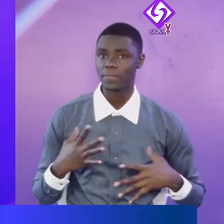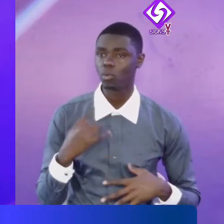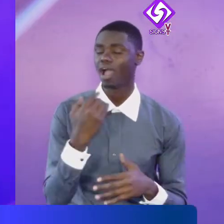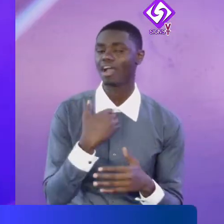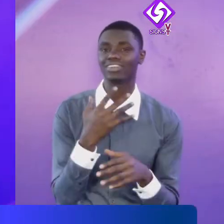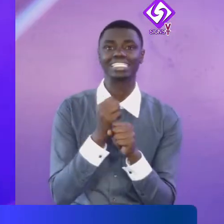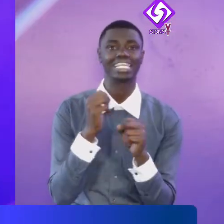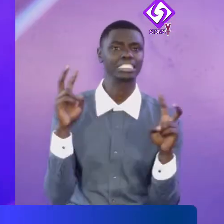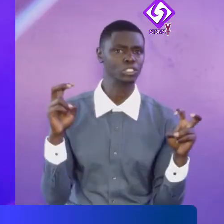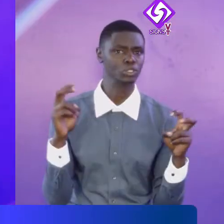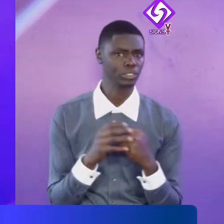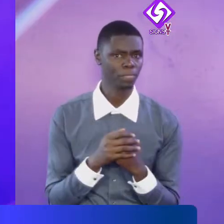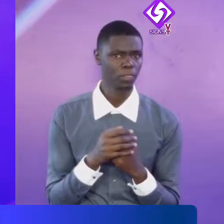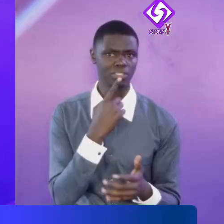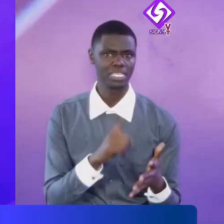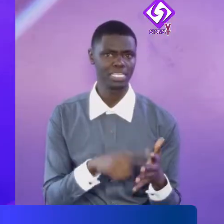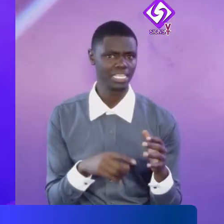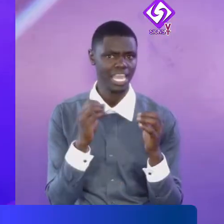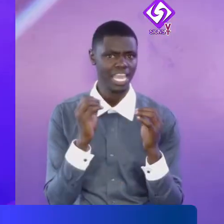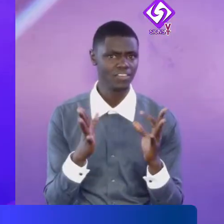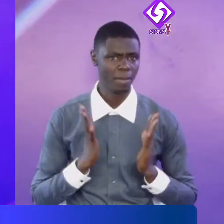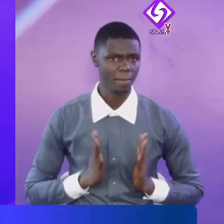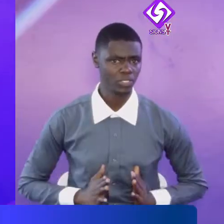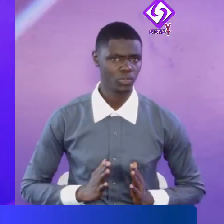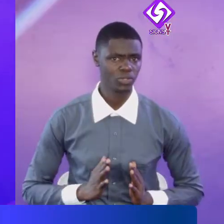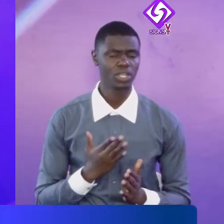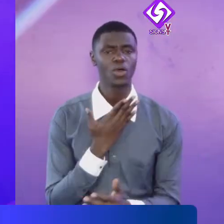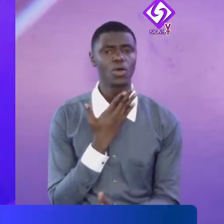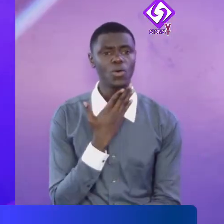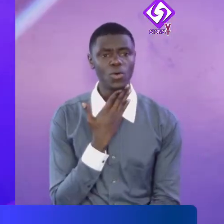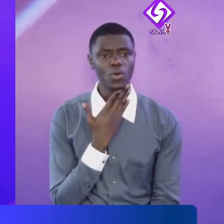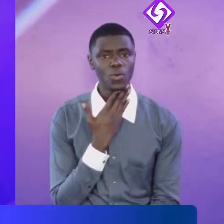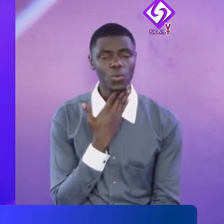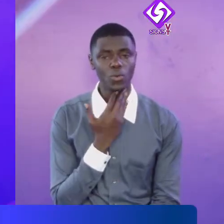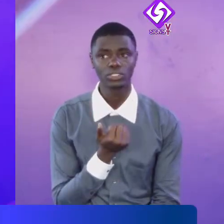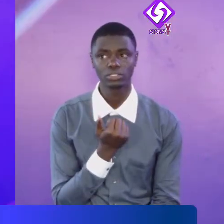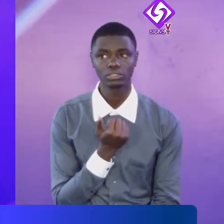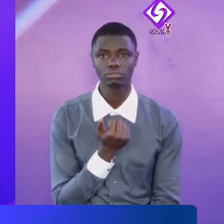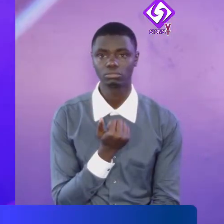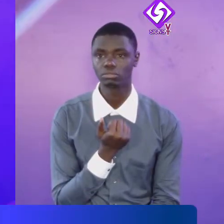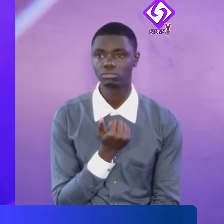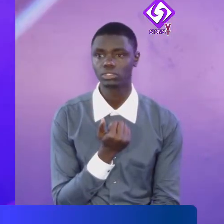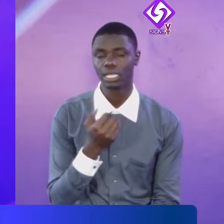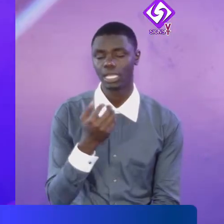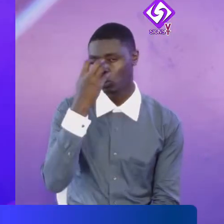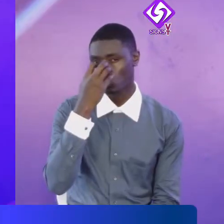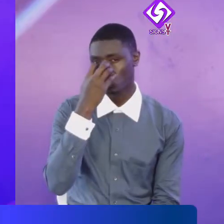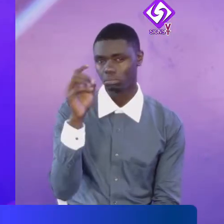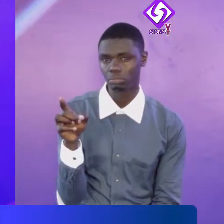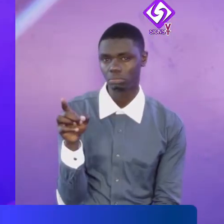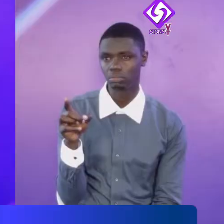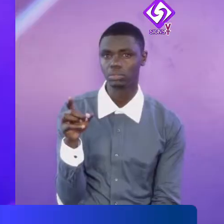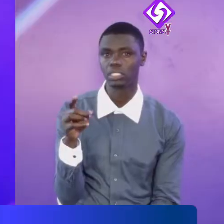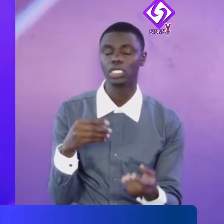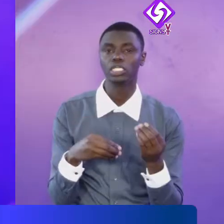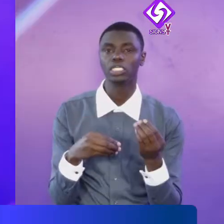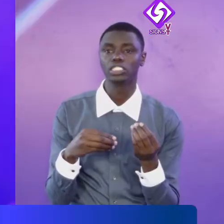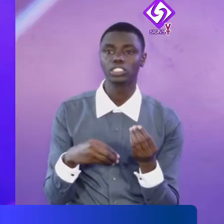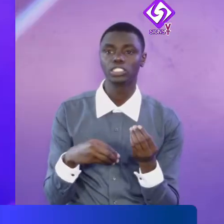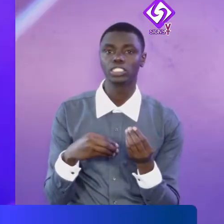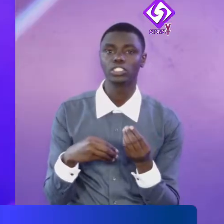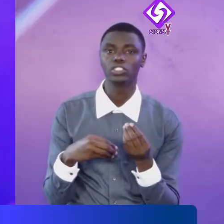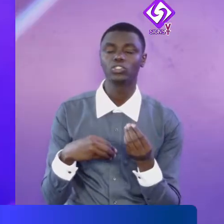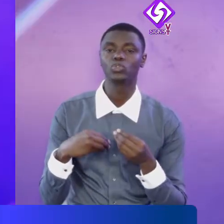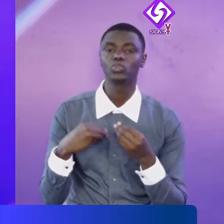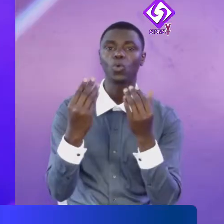issues. They say when someone once bitten, twice shy, isn't it? And William Ruto sold his ideas and he didn't